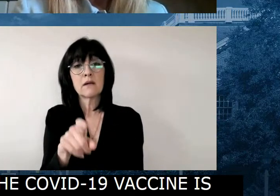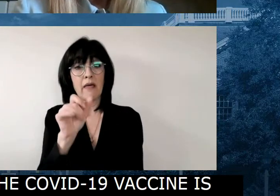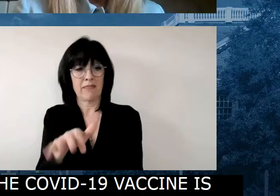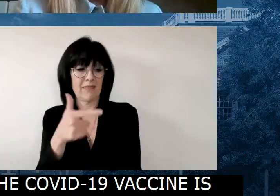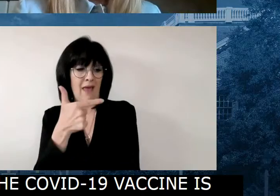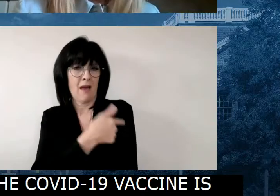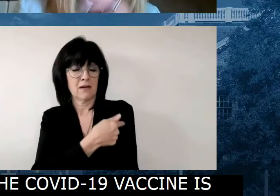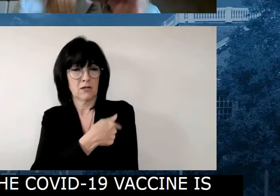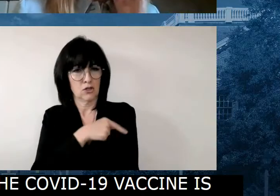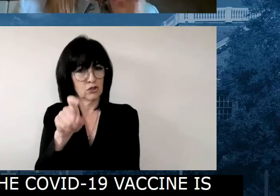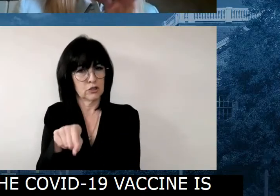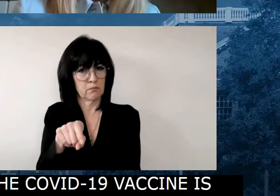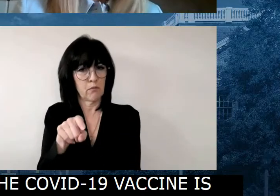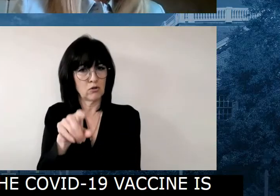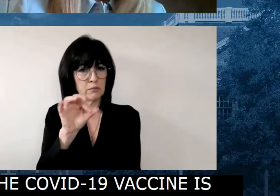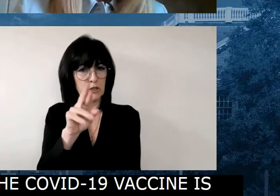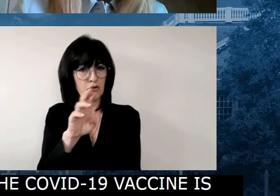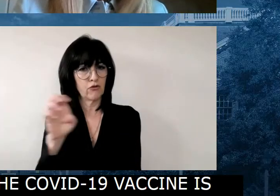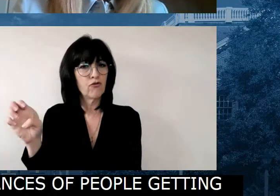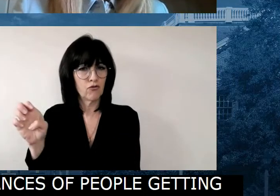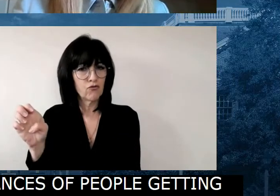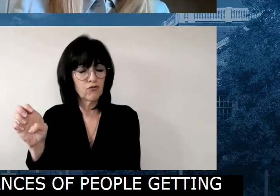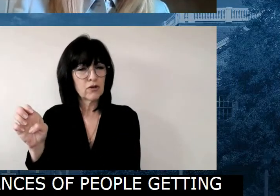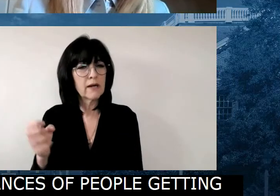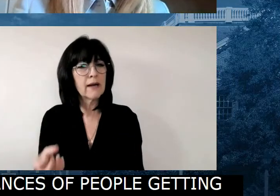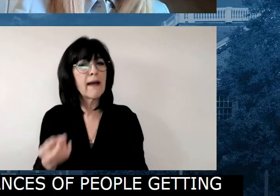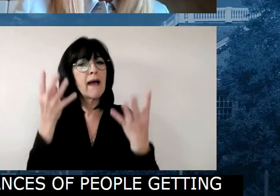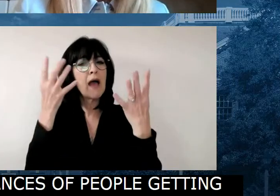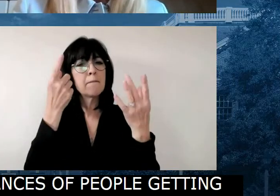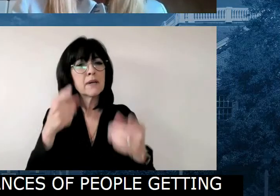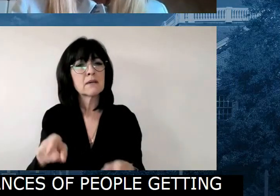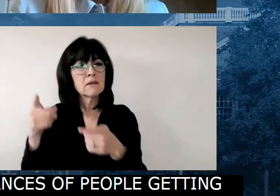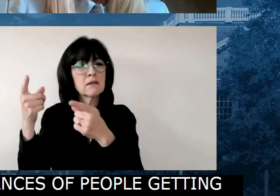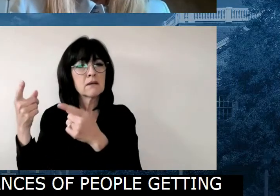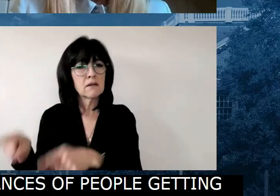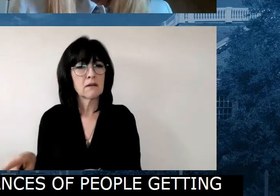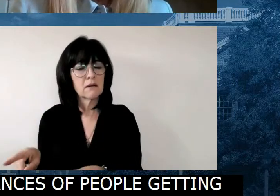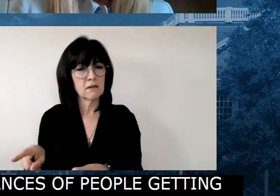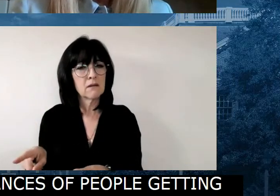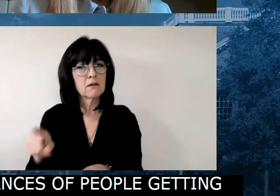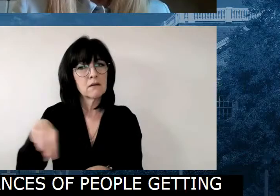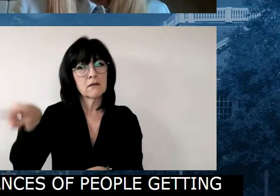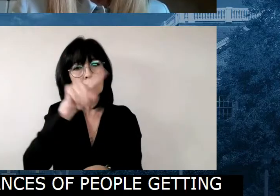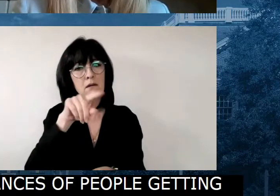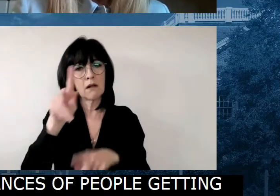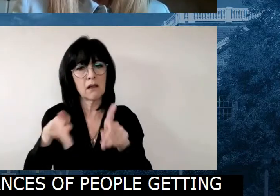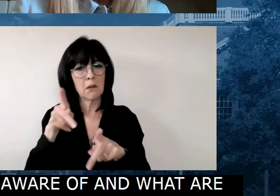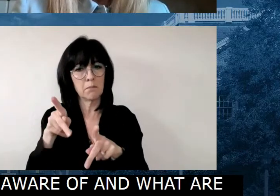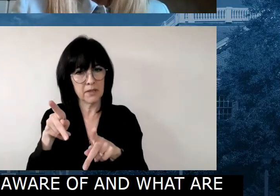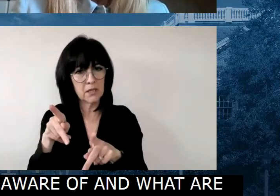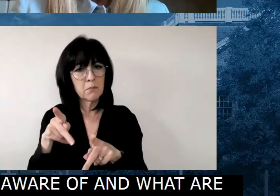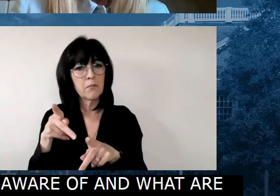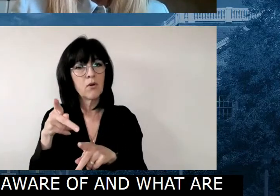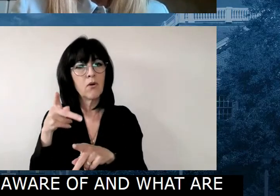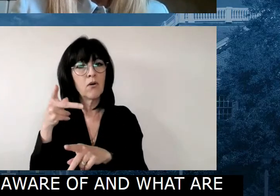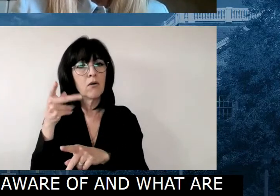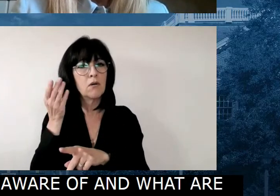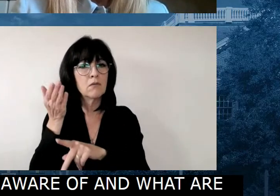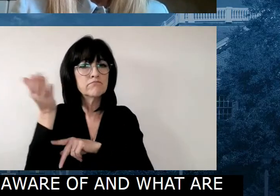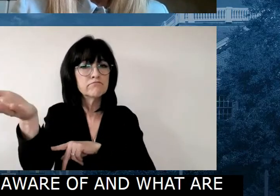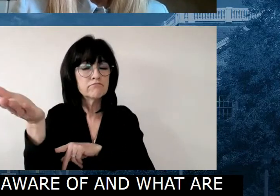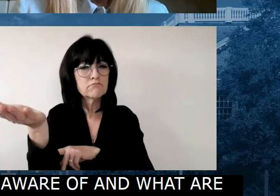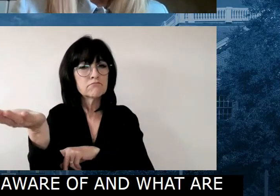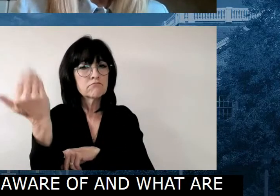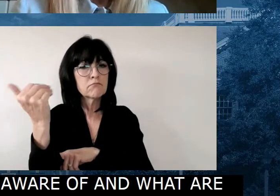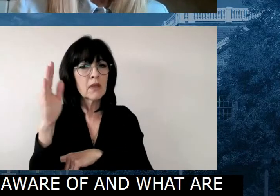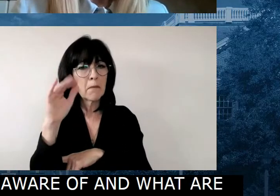of, and what are you doing in those circumstances? Yeah, I don't know the answer to that question. I don't know whether Dr. Rattay does or not, but we can certainly, I